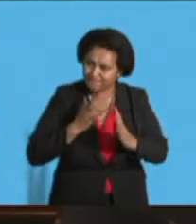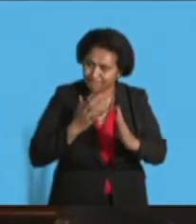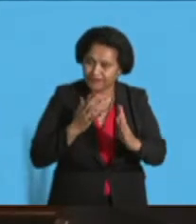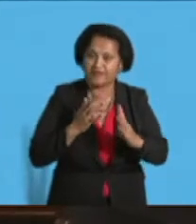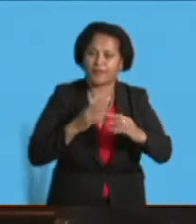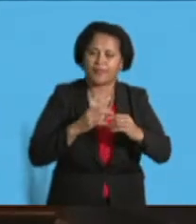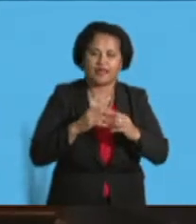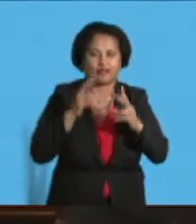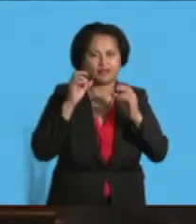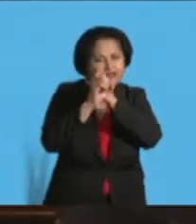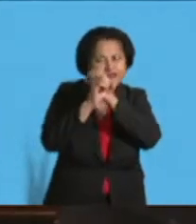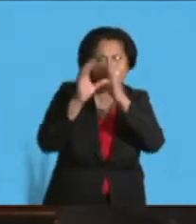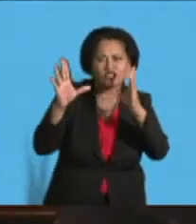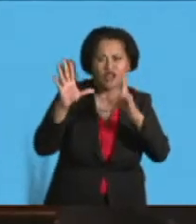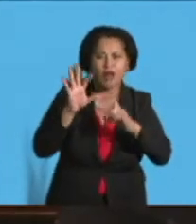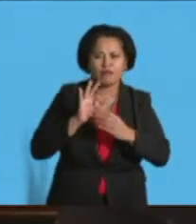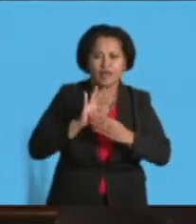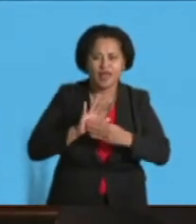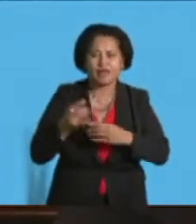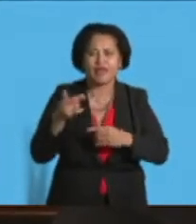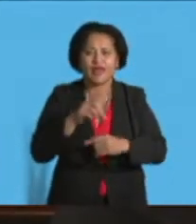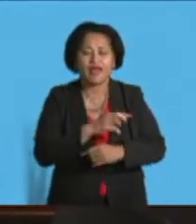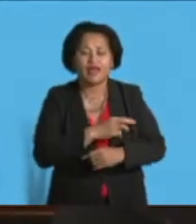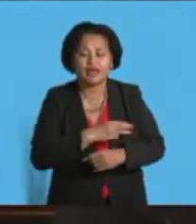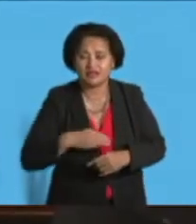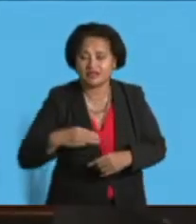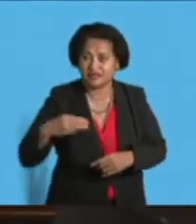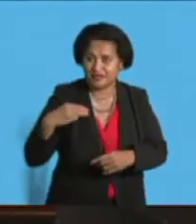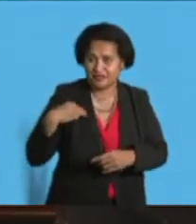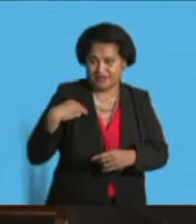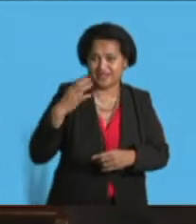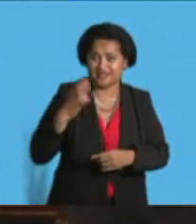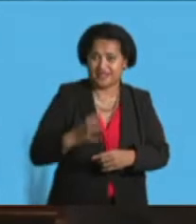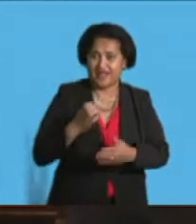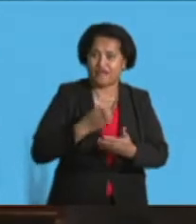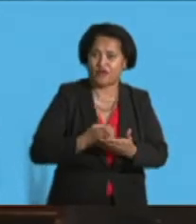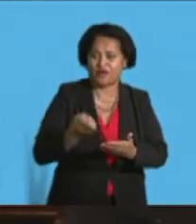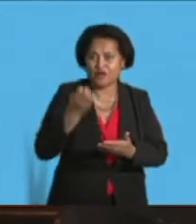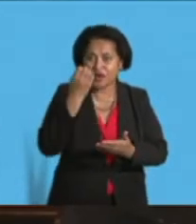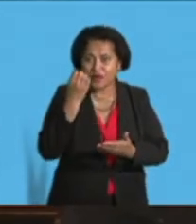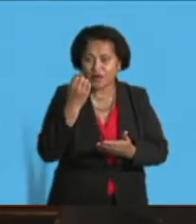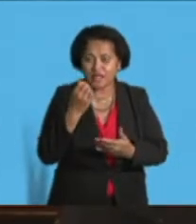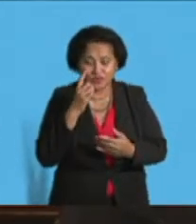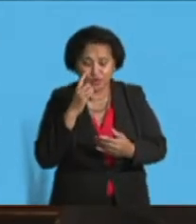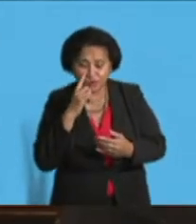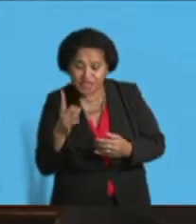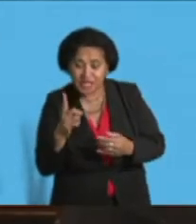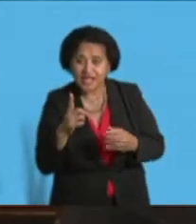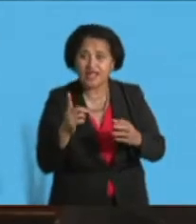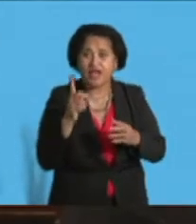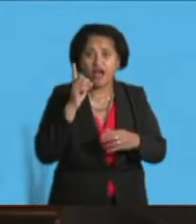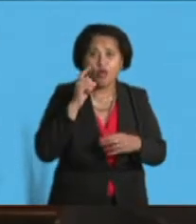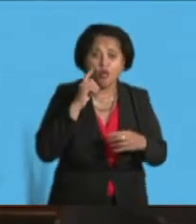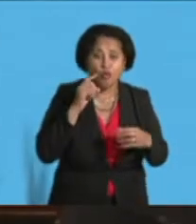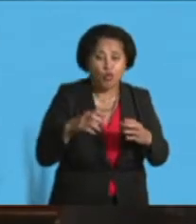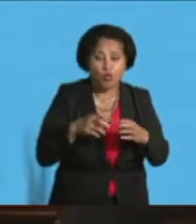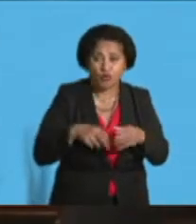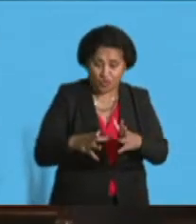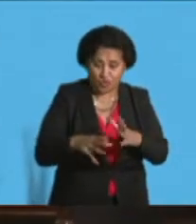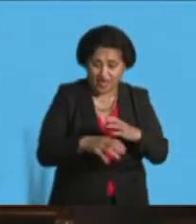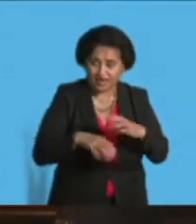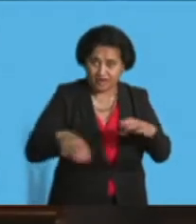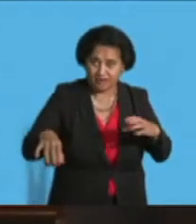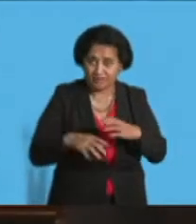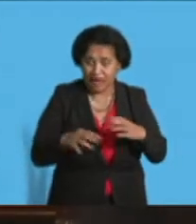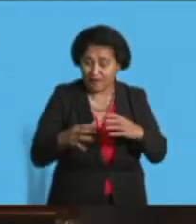Minister and Honourable Minister of Economy in identifying the synergies between the waterways management and the preservation of